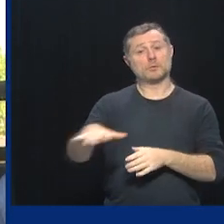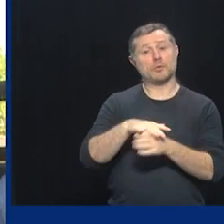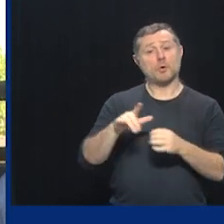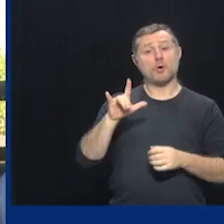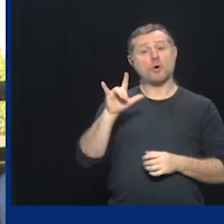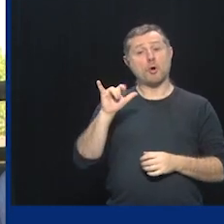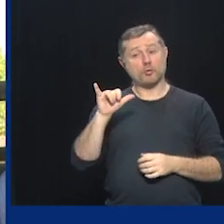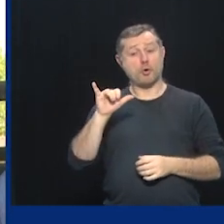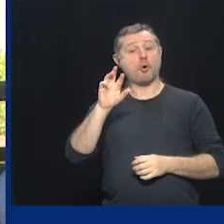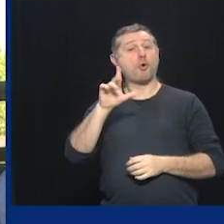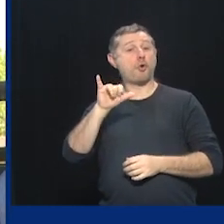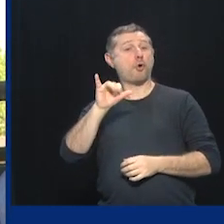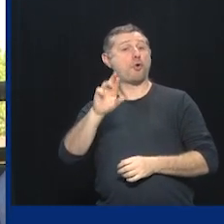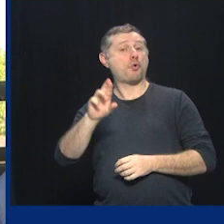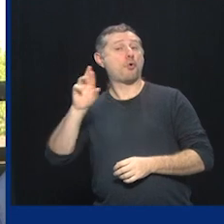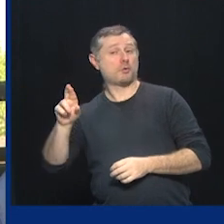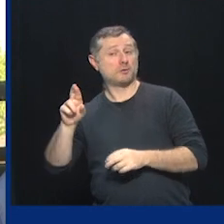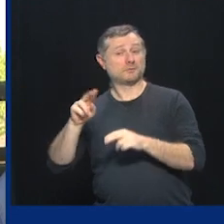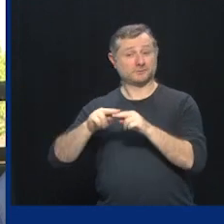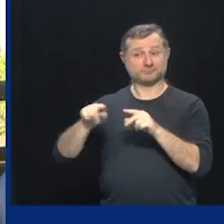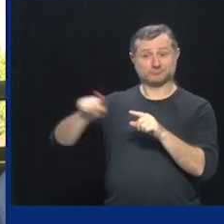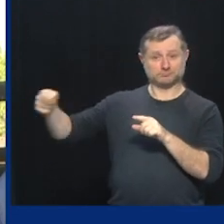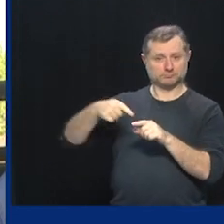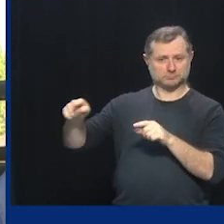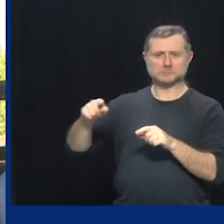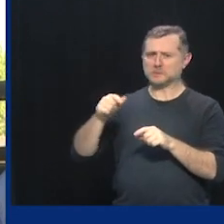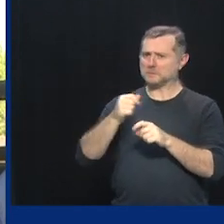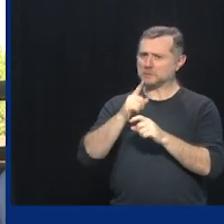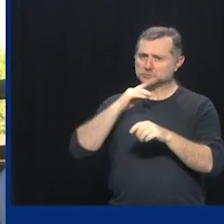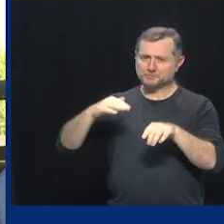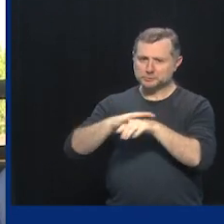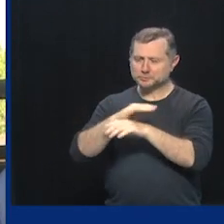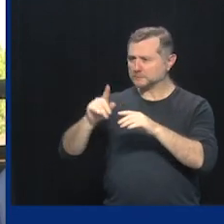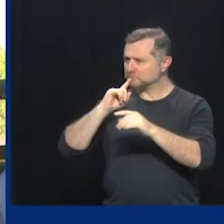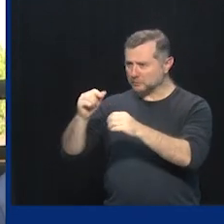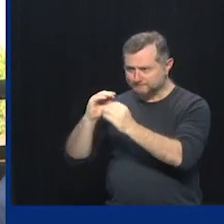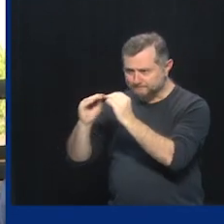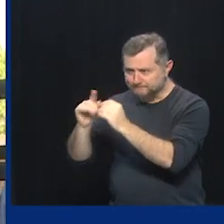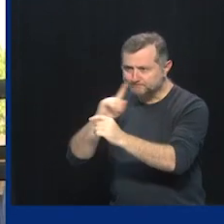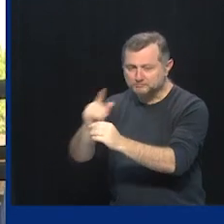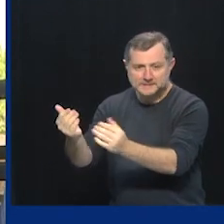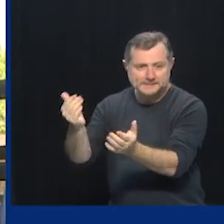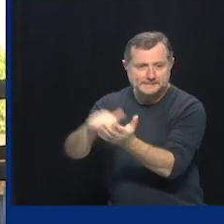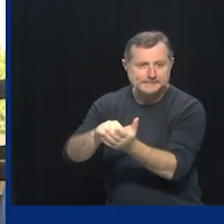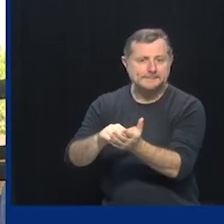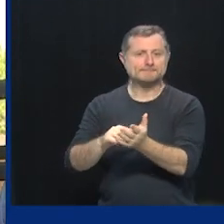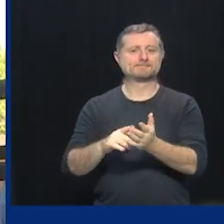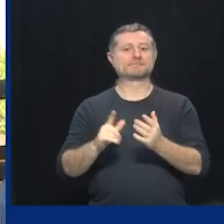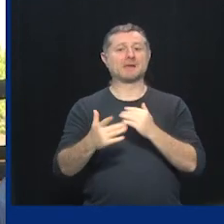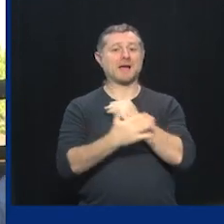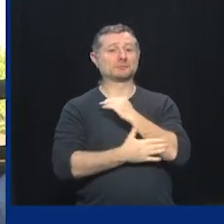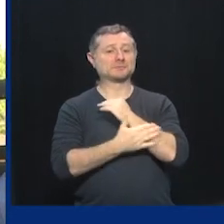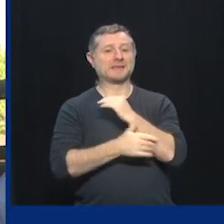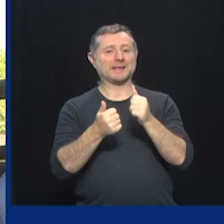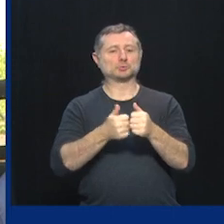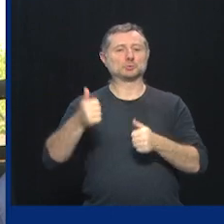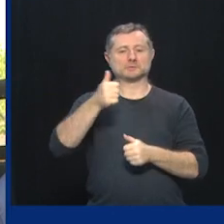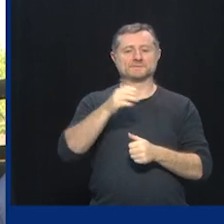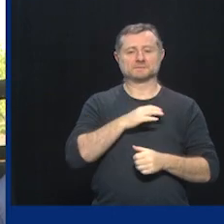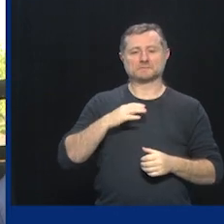service to thousands of commuters. Our Nassau County Executive Laura Curran, who's been a friend and a partner through so